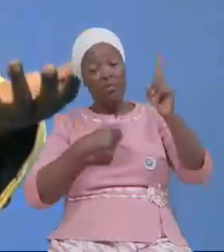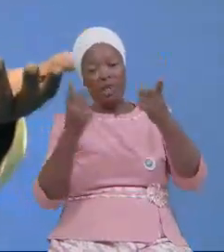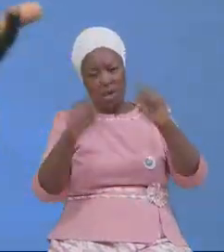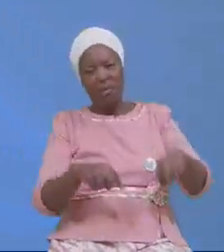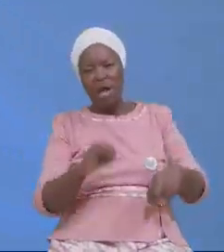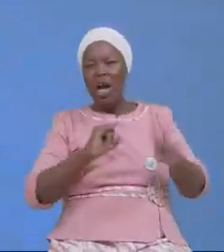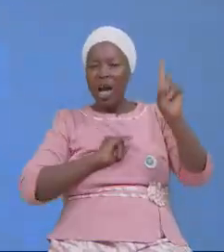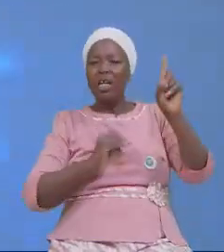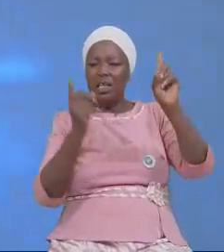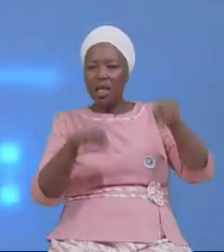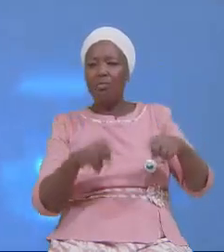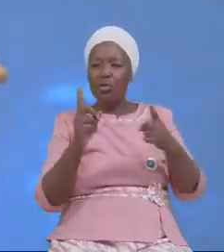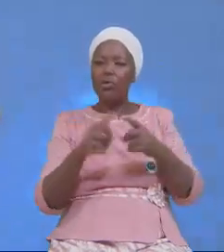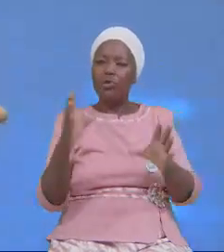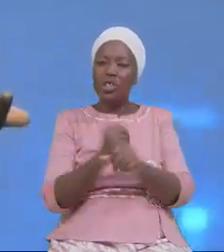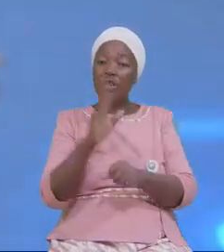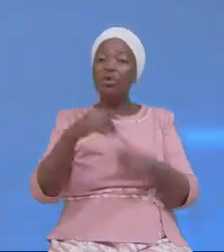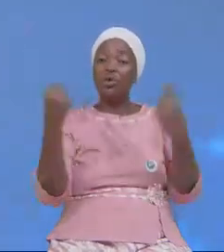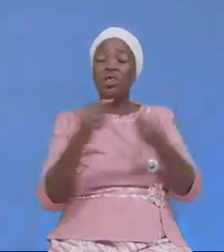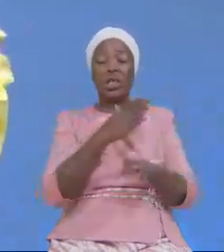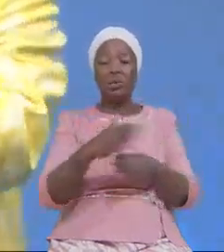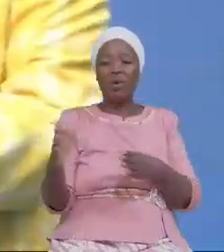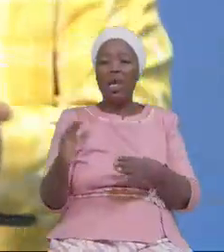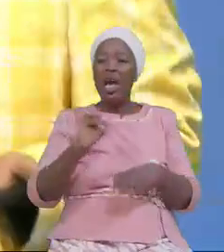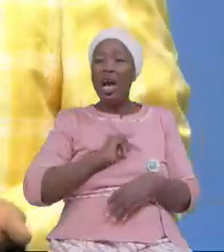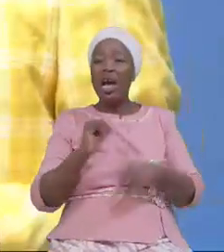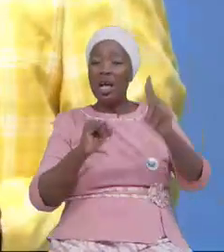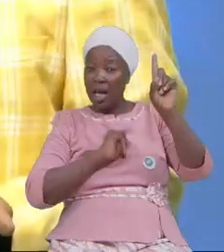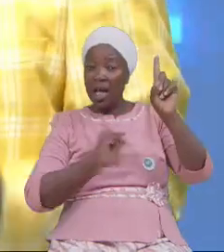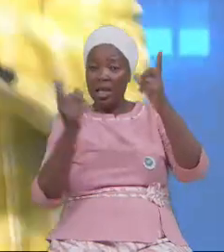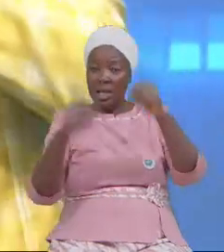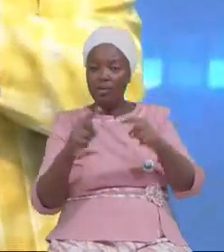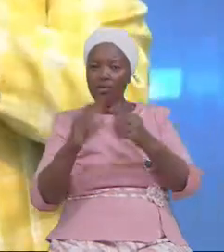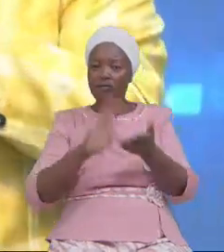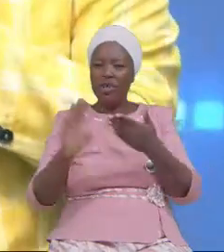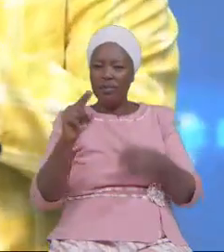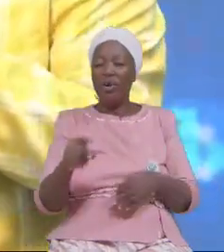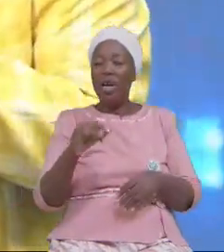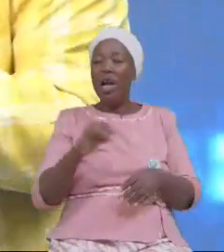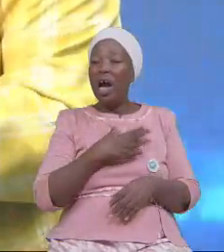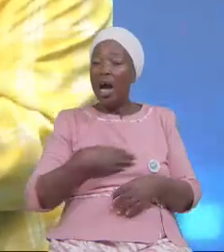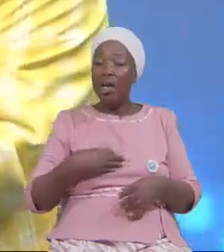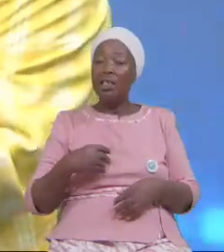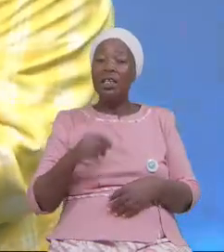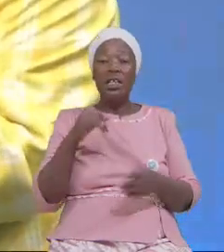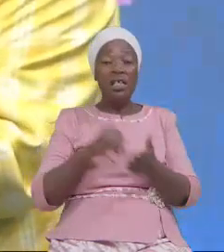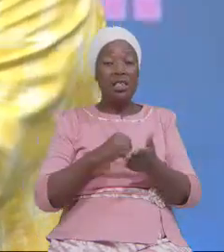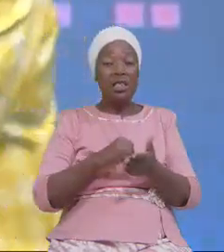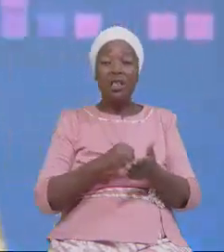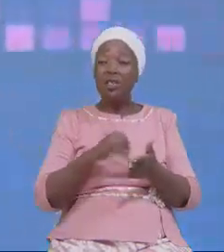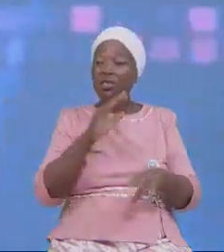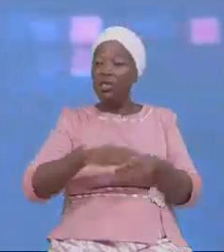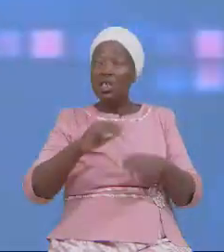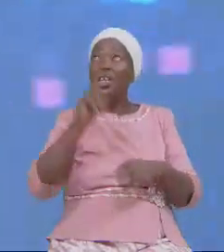came to take your sins away. I came to forgive you. And he doesn't only keep quiet,